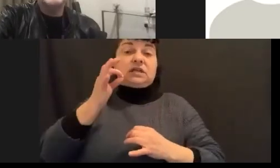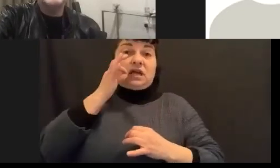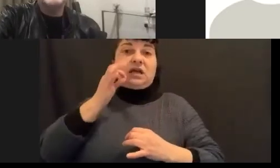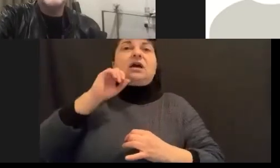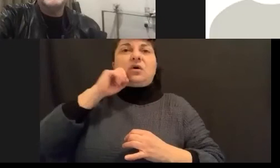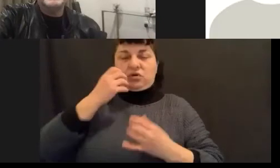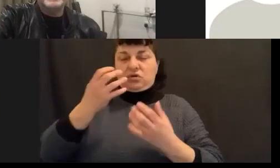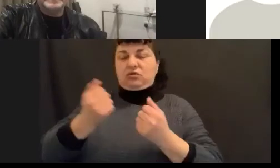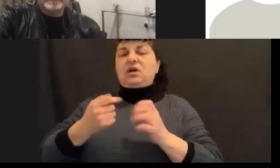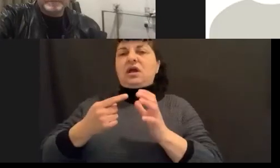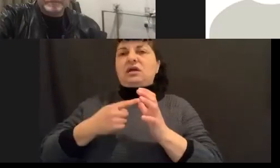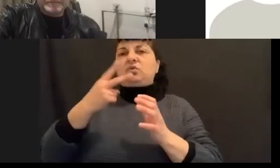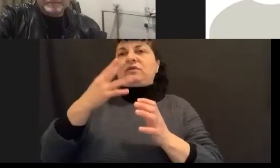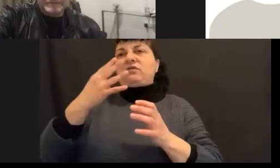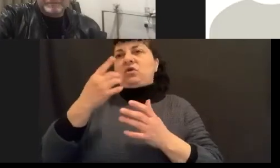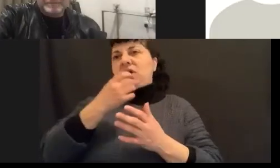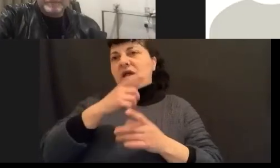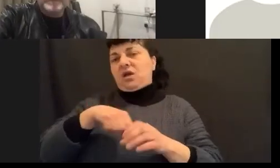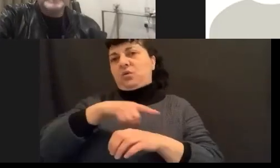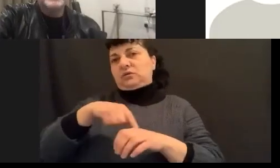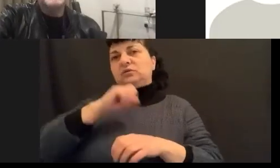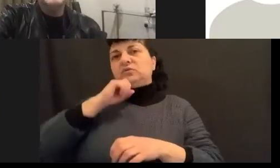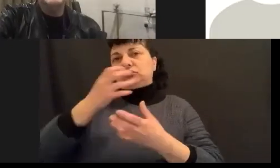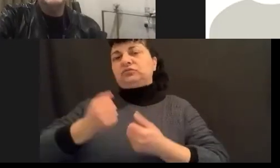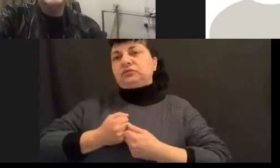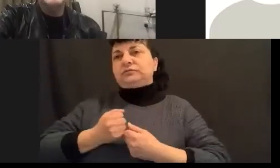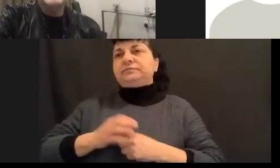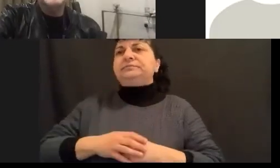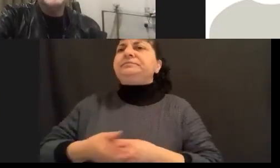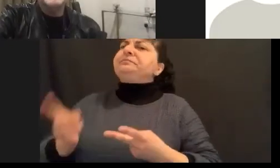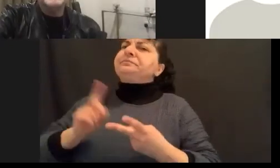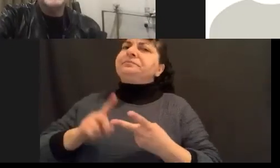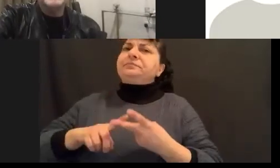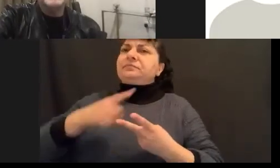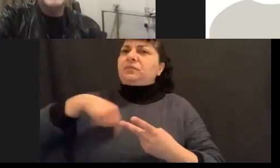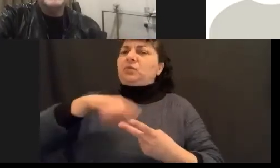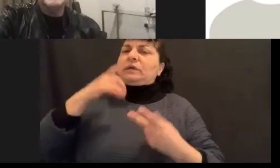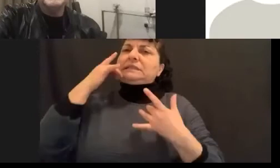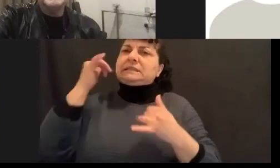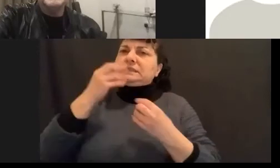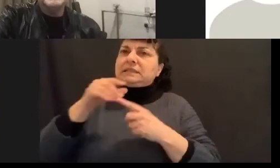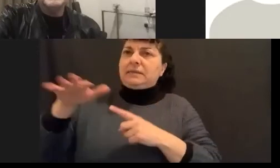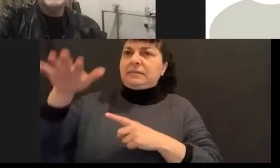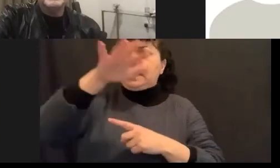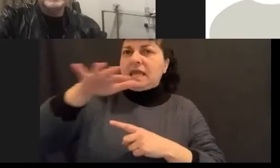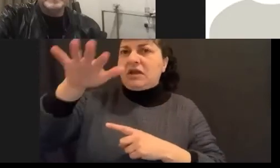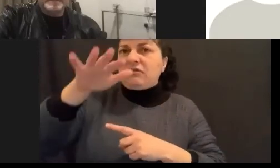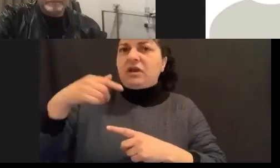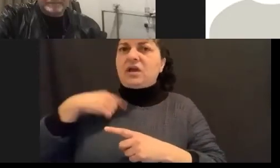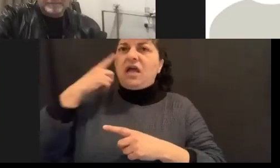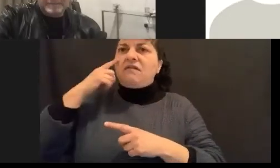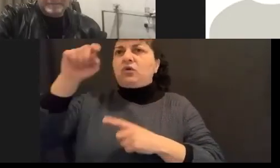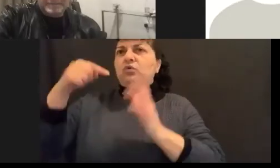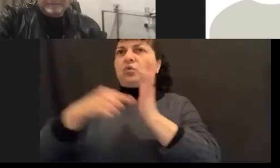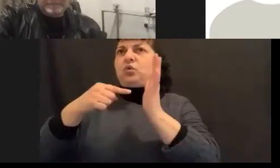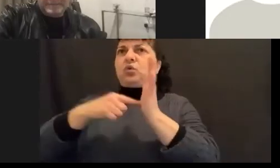also additional wastewater surveillance that we've introduced to some areas that we want to keep a really close eye from a